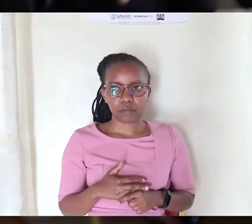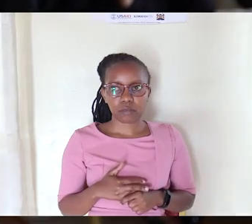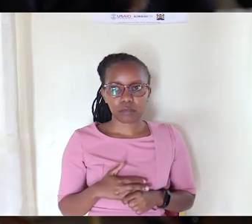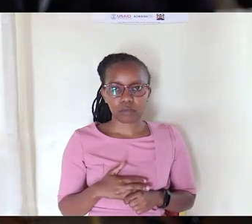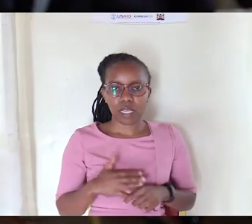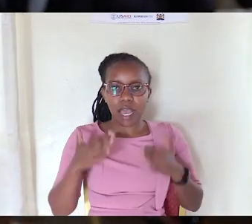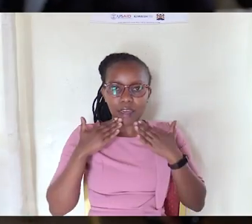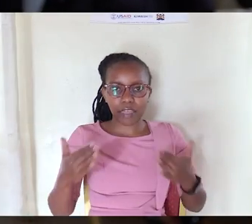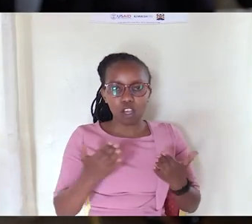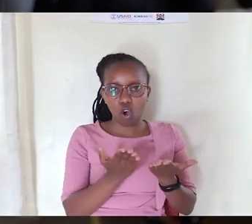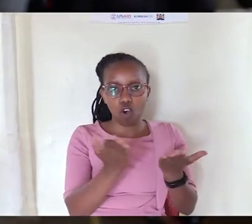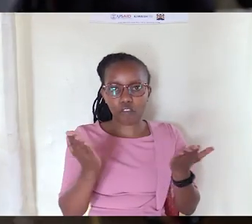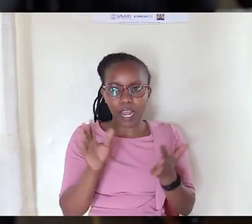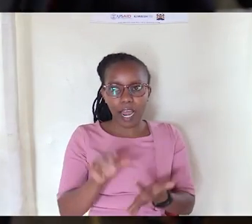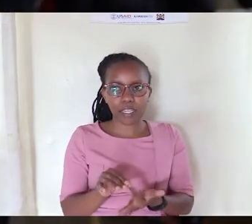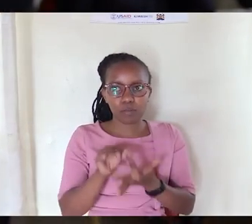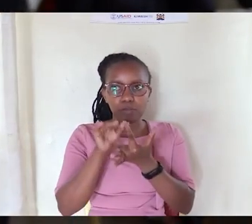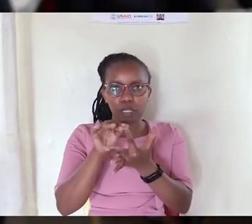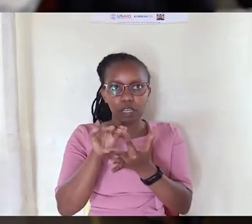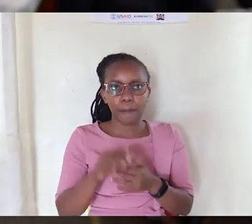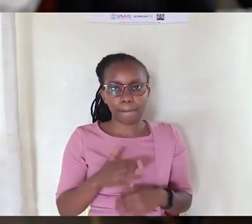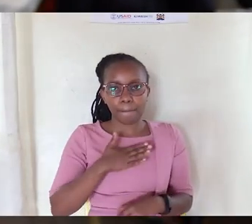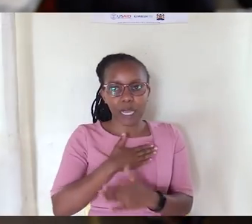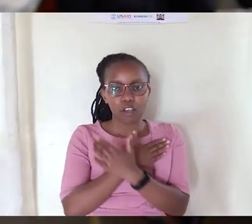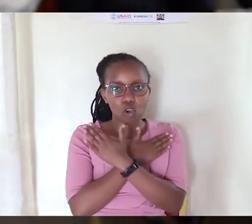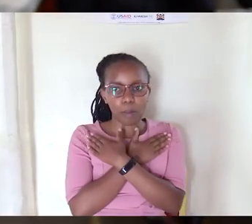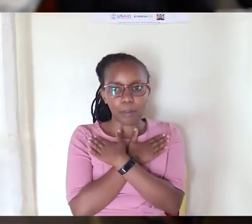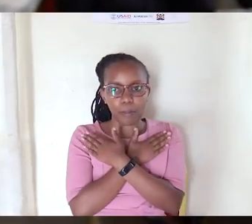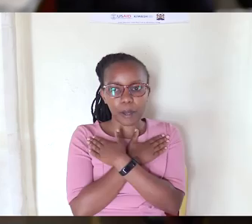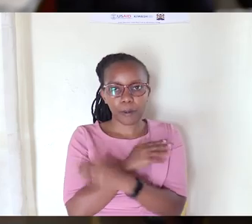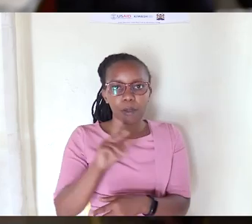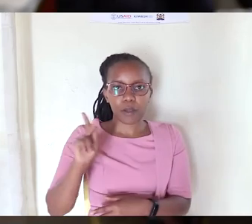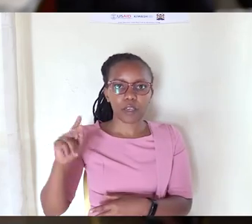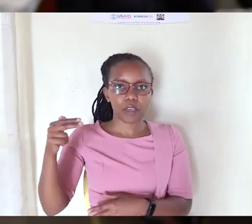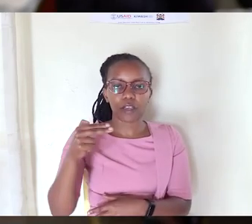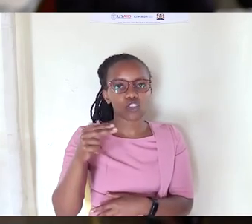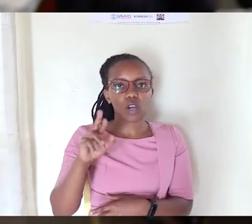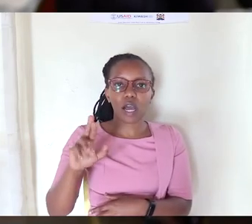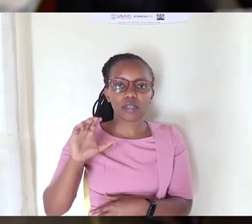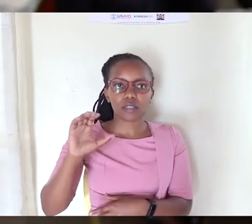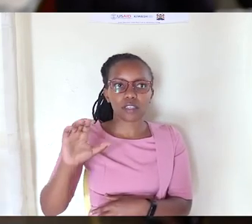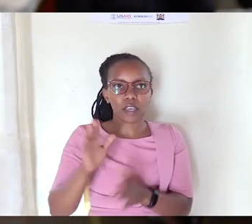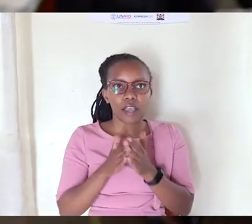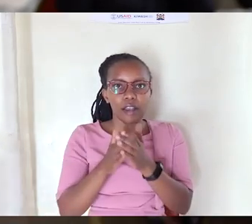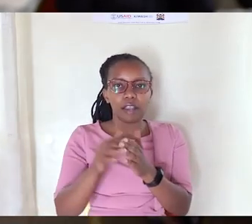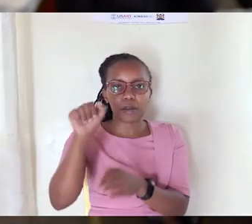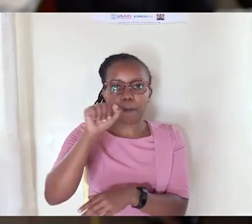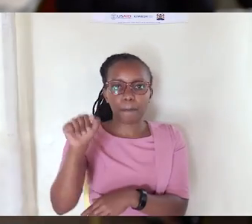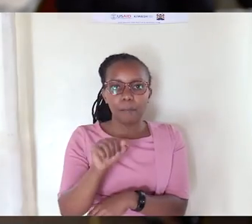thank all of you and especially also my colleagues at the KHRC, led by